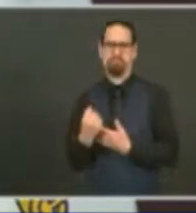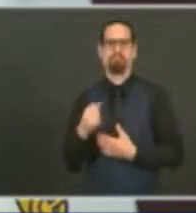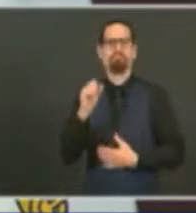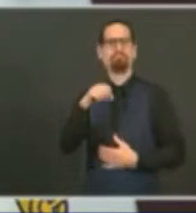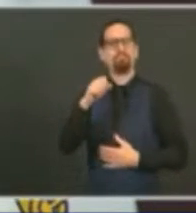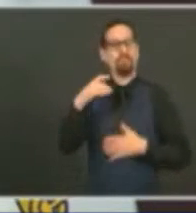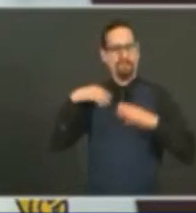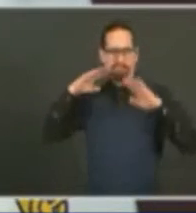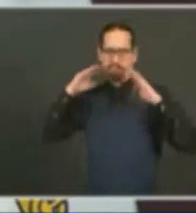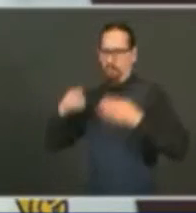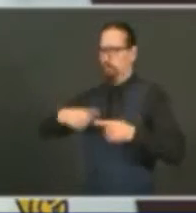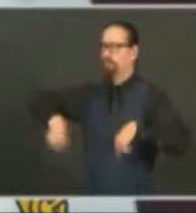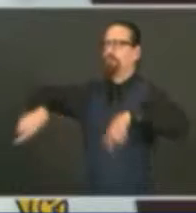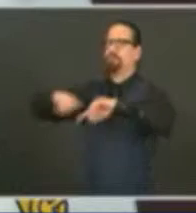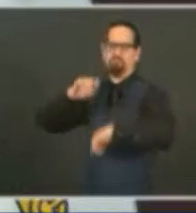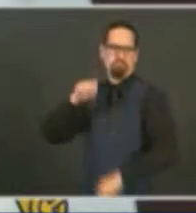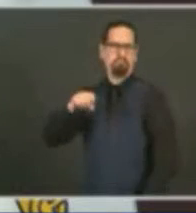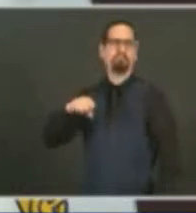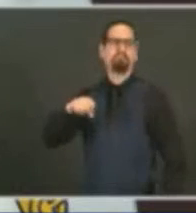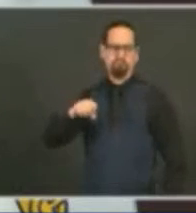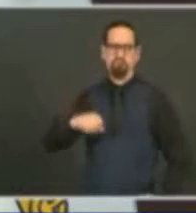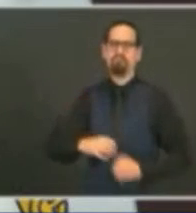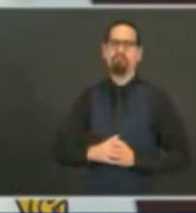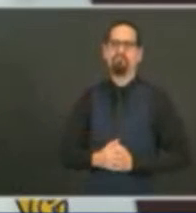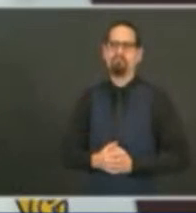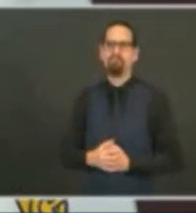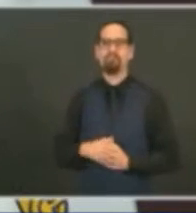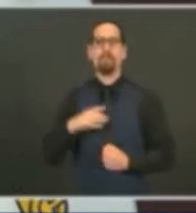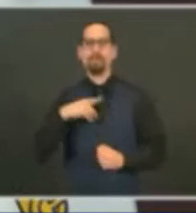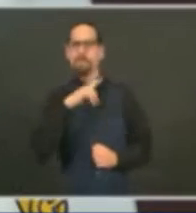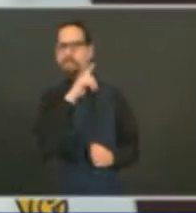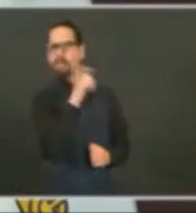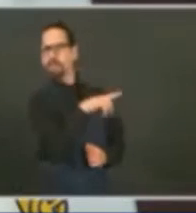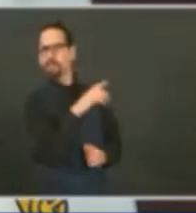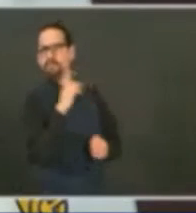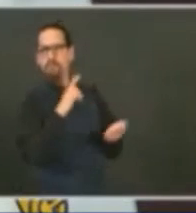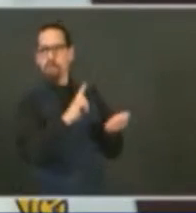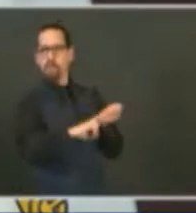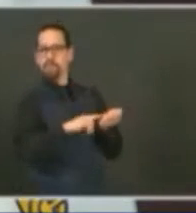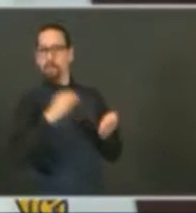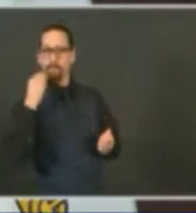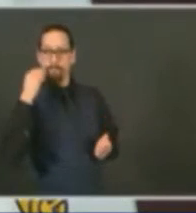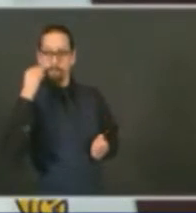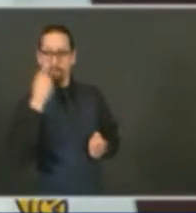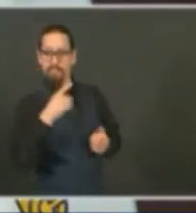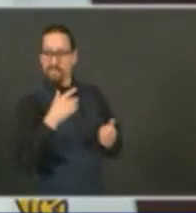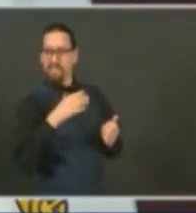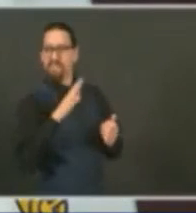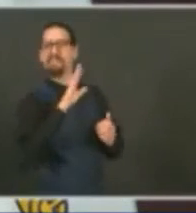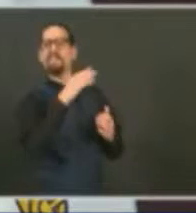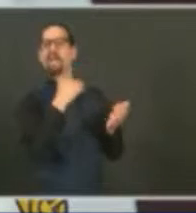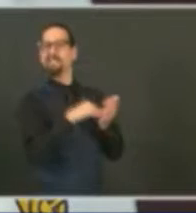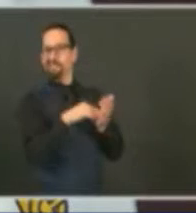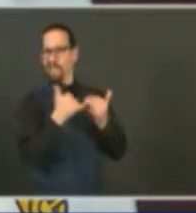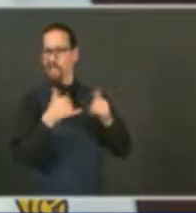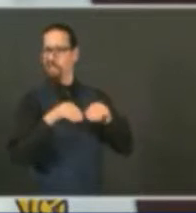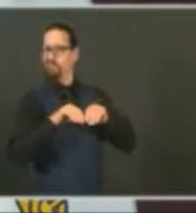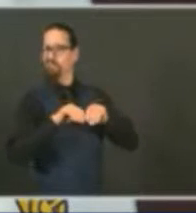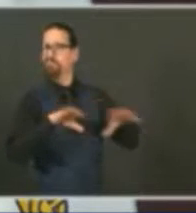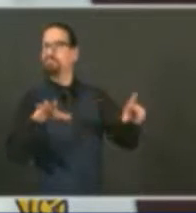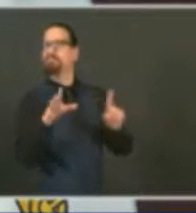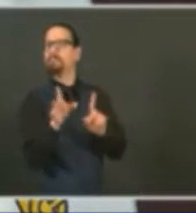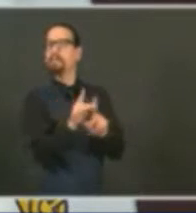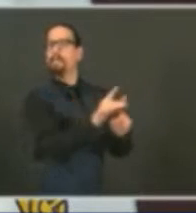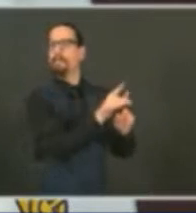on giving the vaccine to. Nursing home cases are spiking again. The state's data shows cases